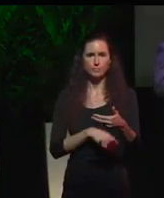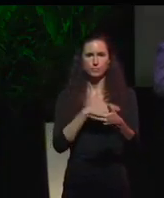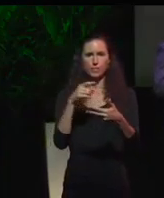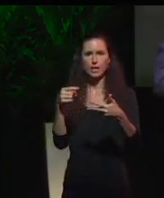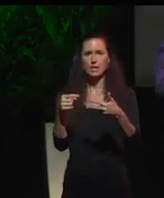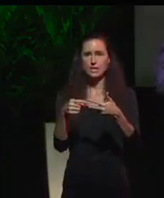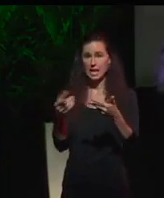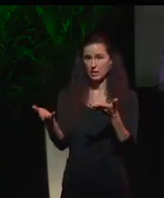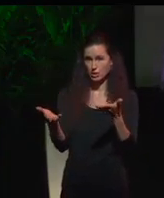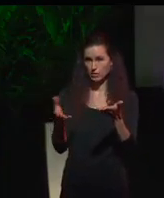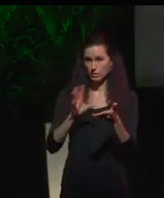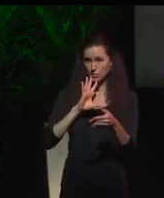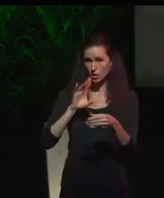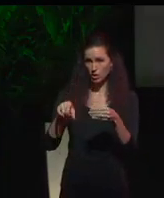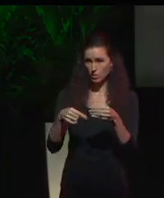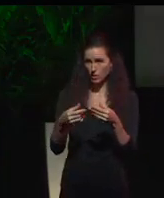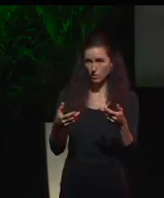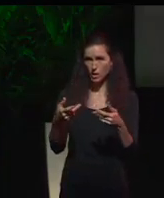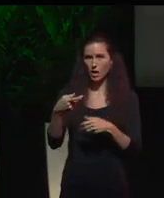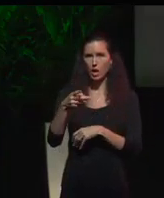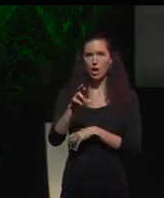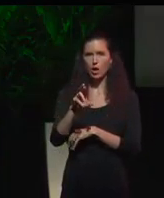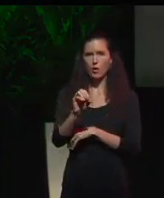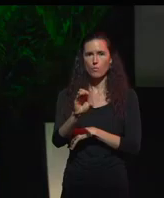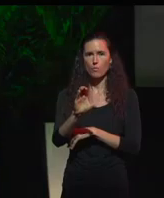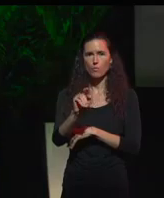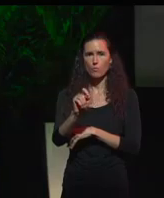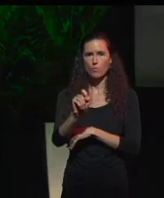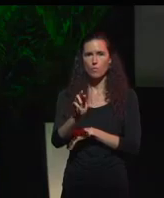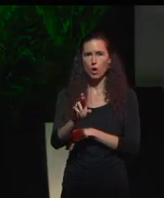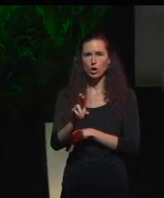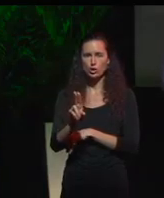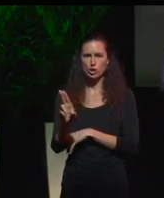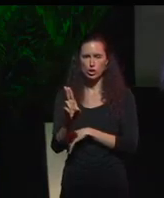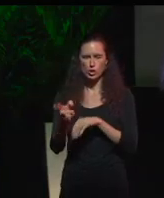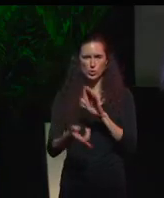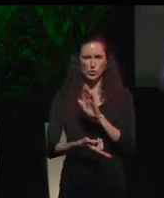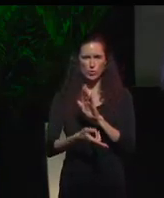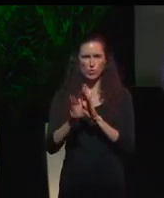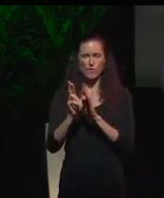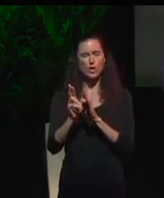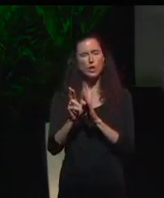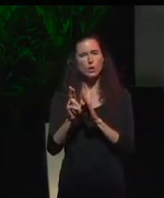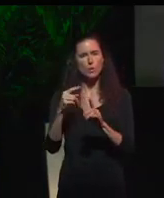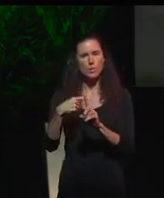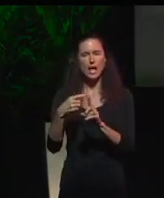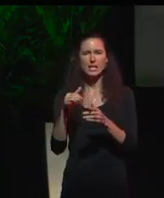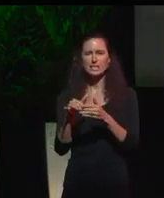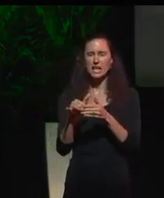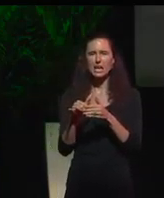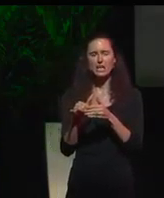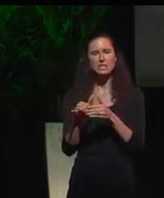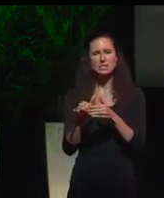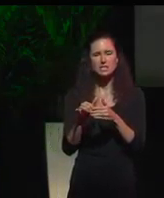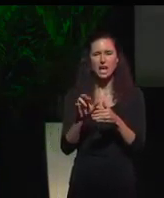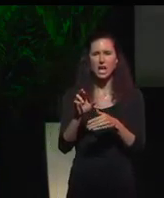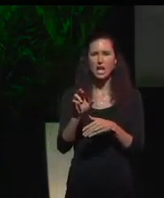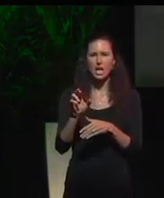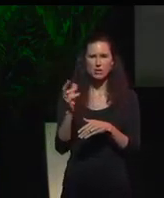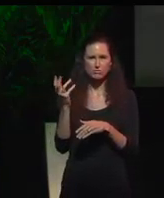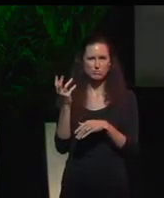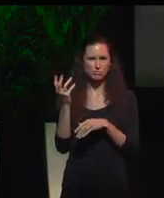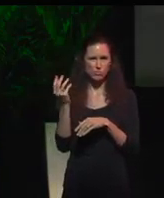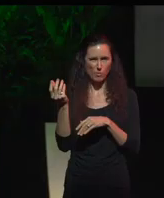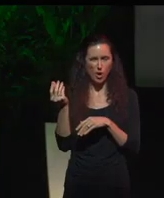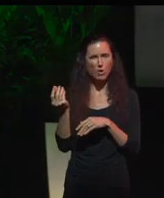I'll talk about this morning is ProctorU Review Plus. ProctorU is a remote proctoring service. In fact,